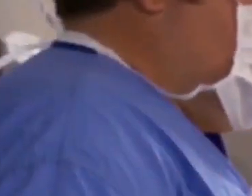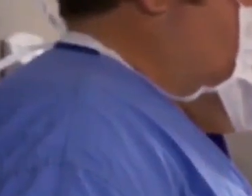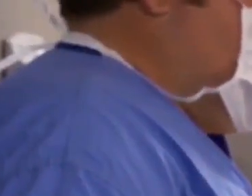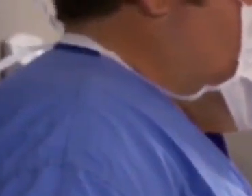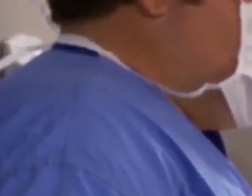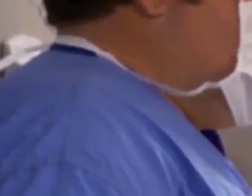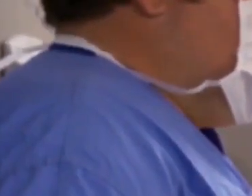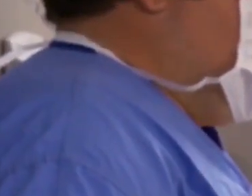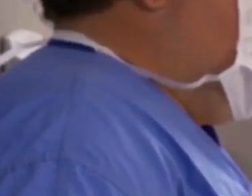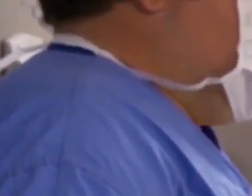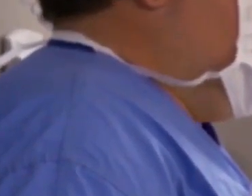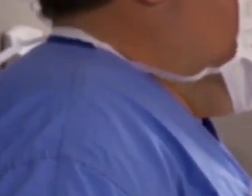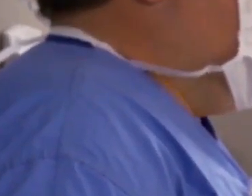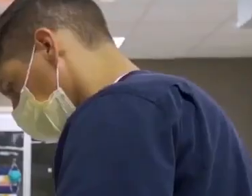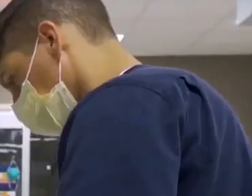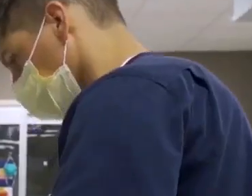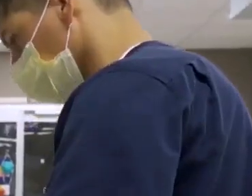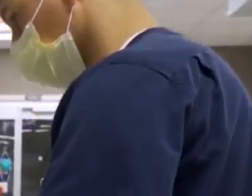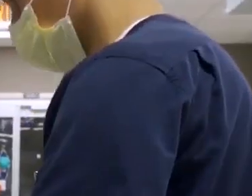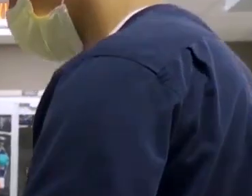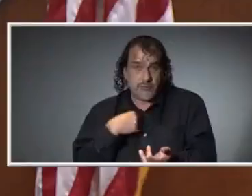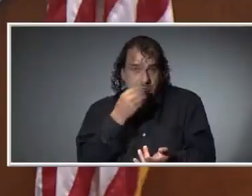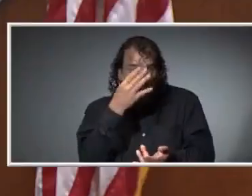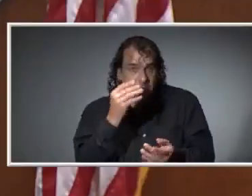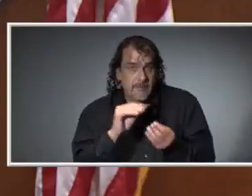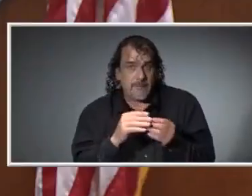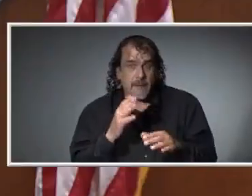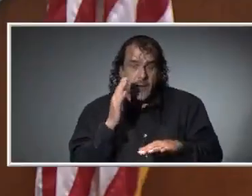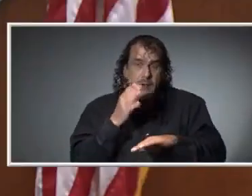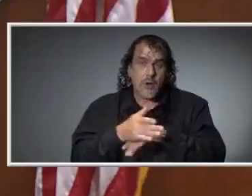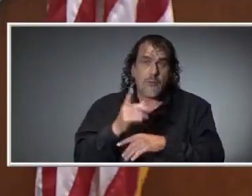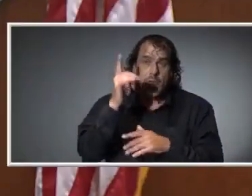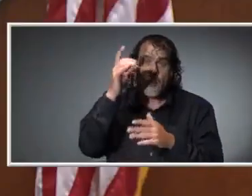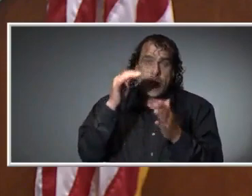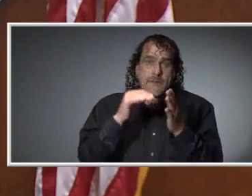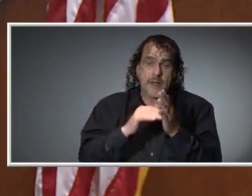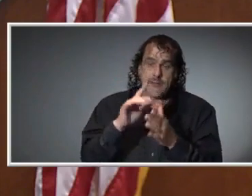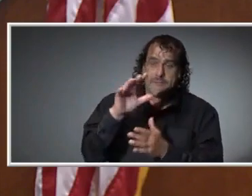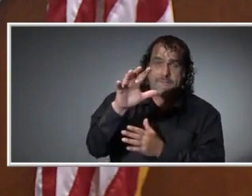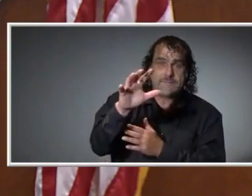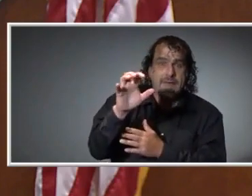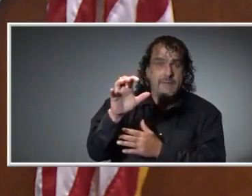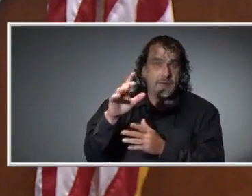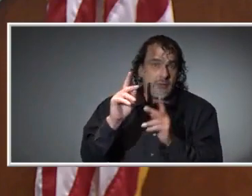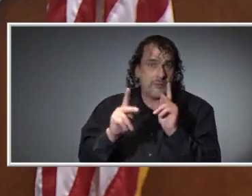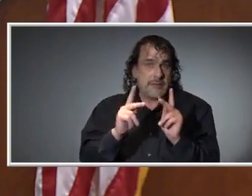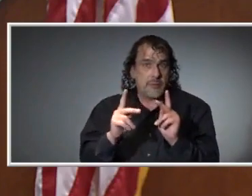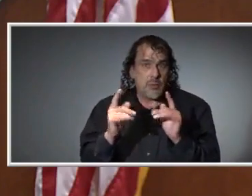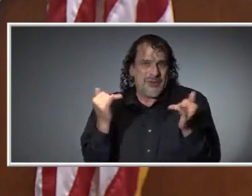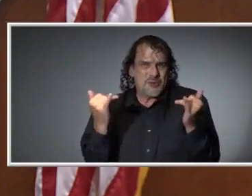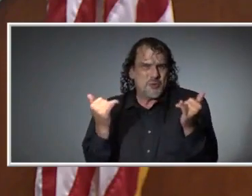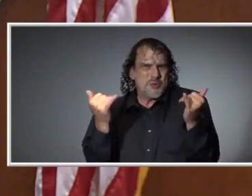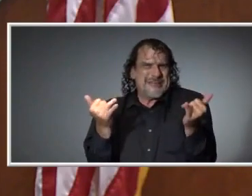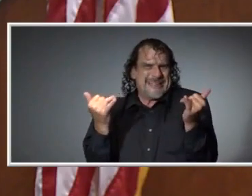periods, had more than 800. Over 1,500 cases today.